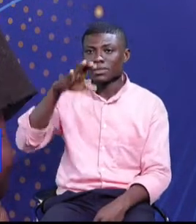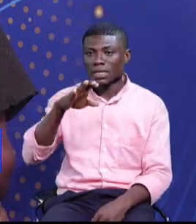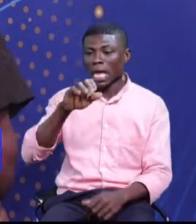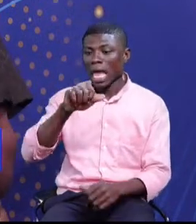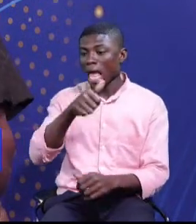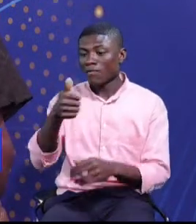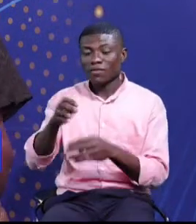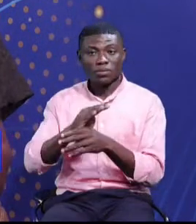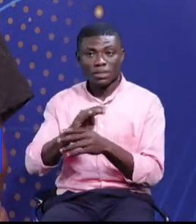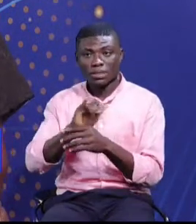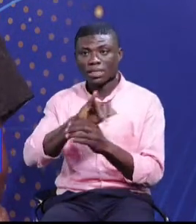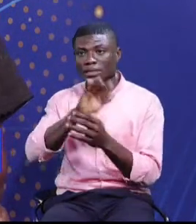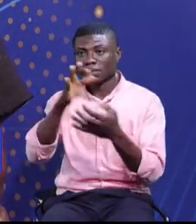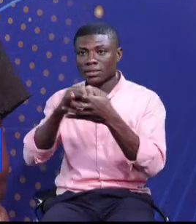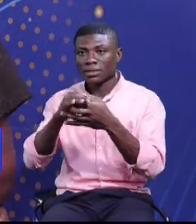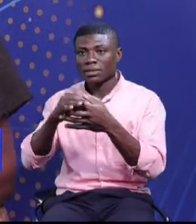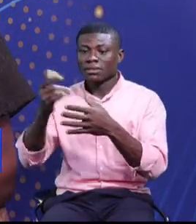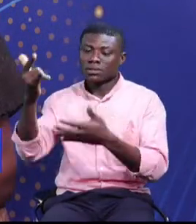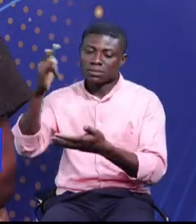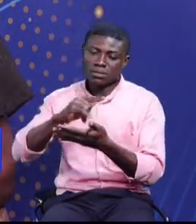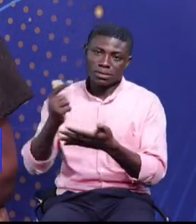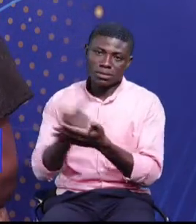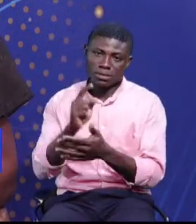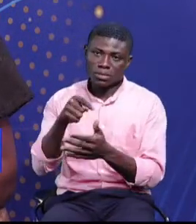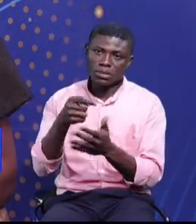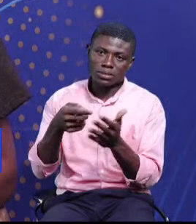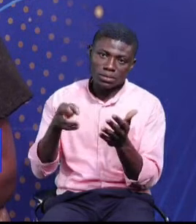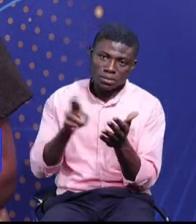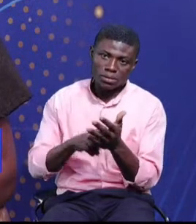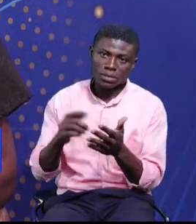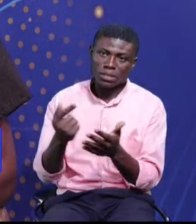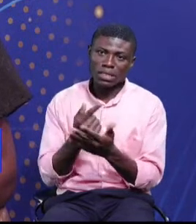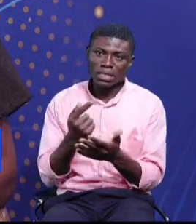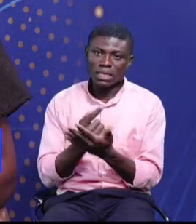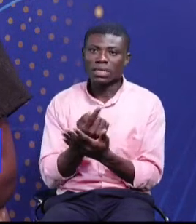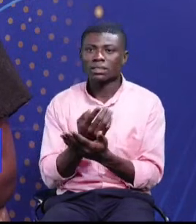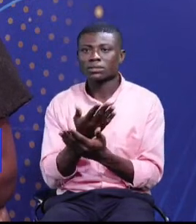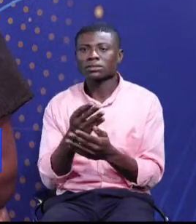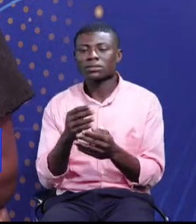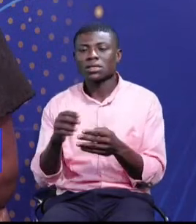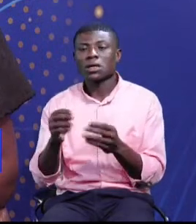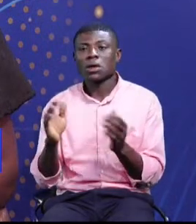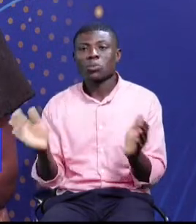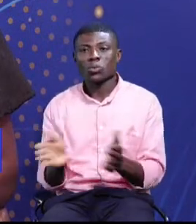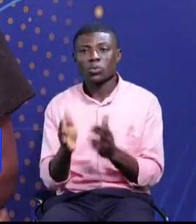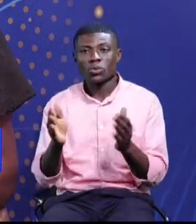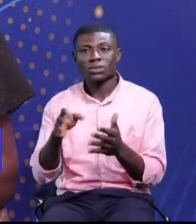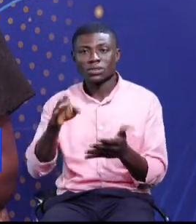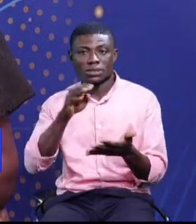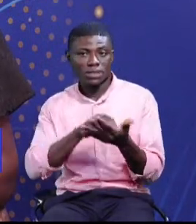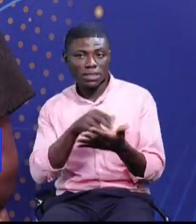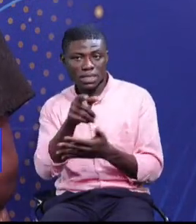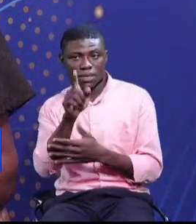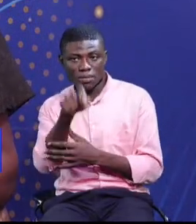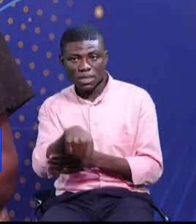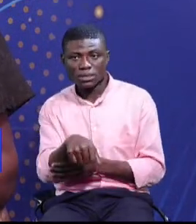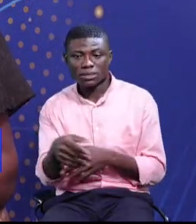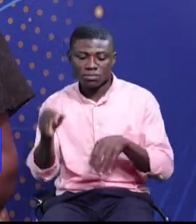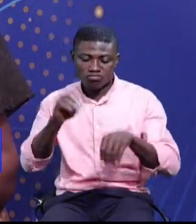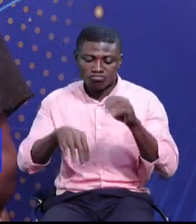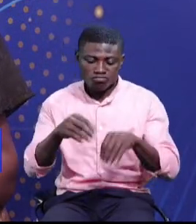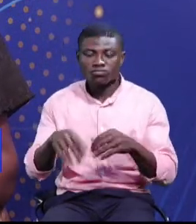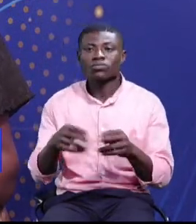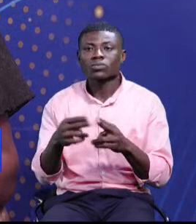comes into, foreign company that comes into Ghana, they have to register at the Ghana Investment Promotion Center. Okay. And if